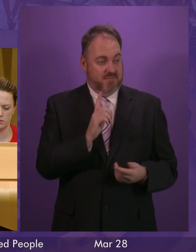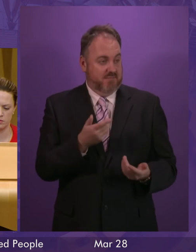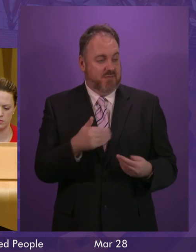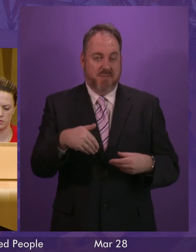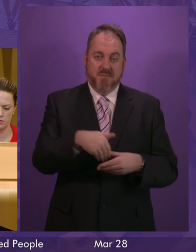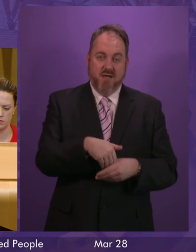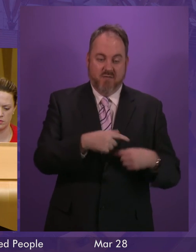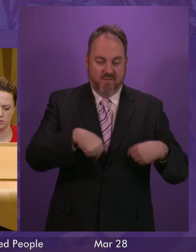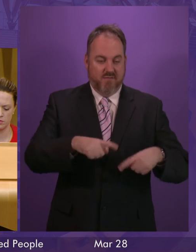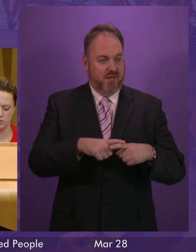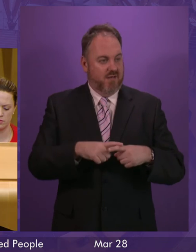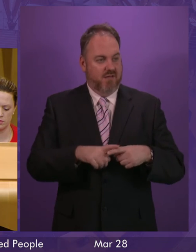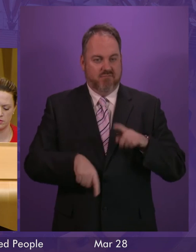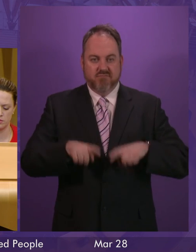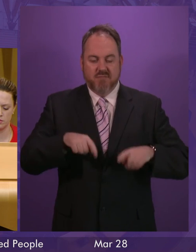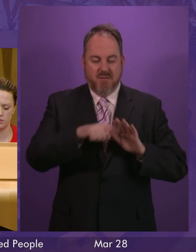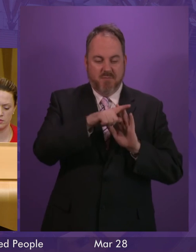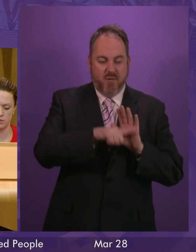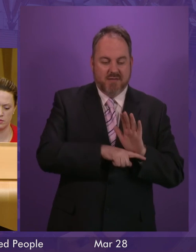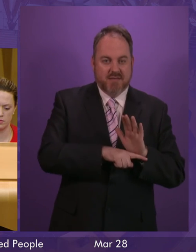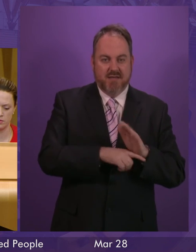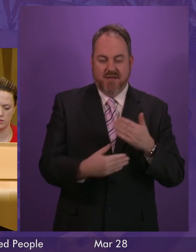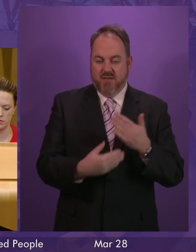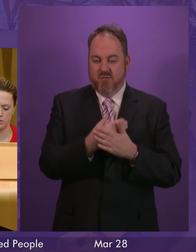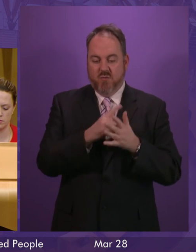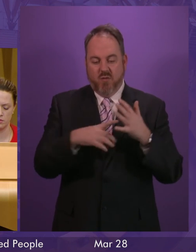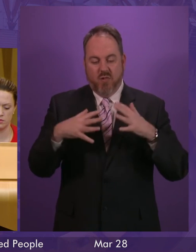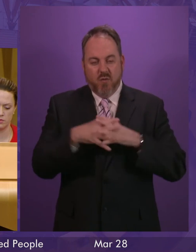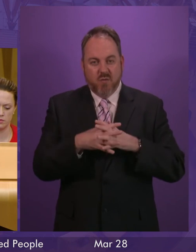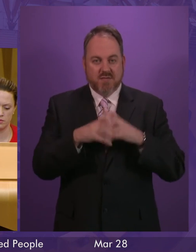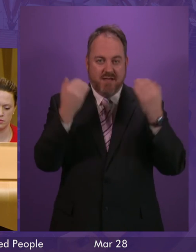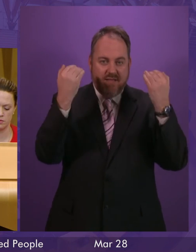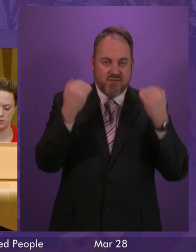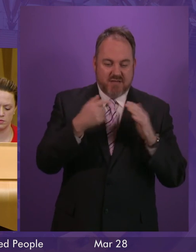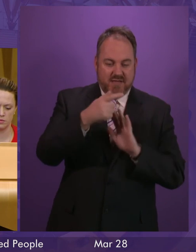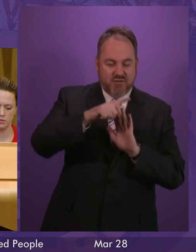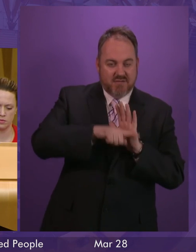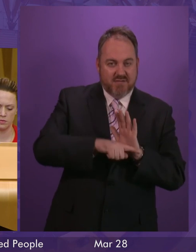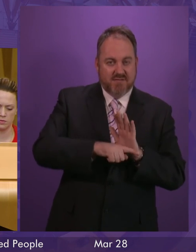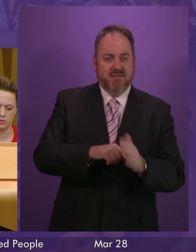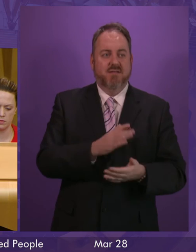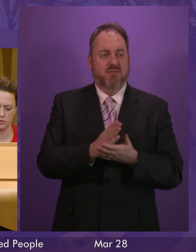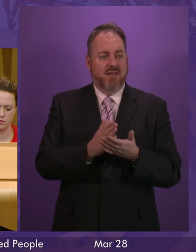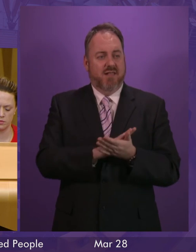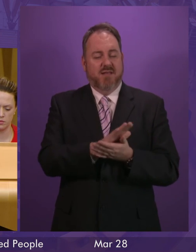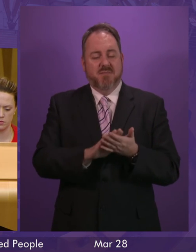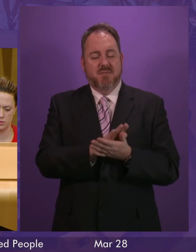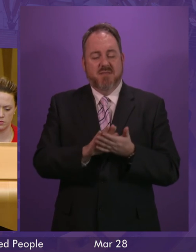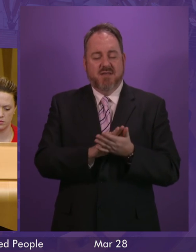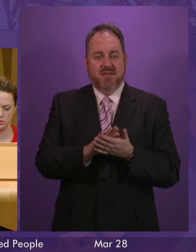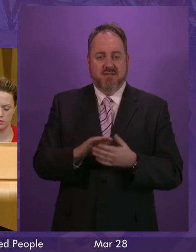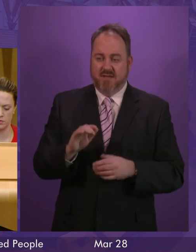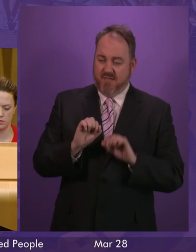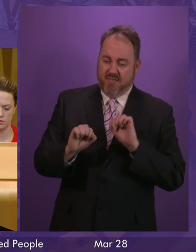activity across a whole range of policy and legislation. And it is important that the plan is shaped by the experience of